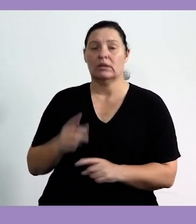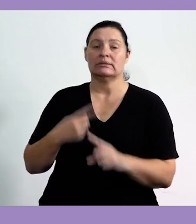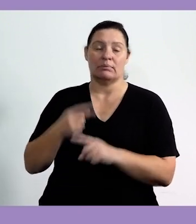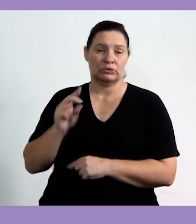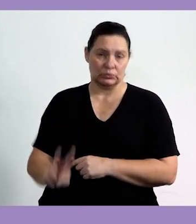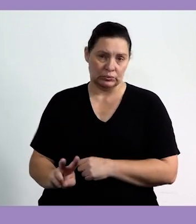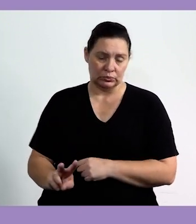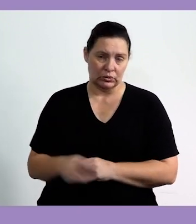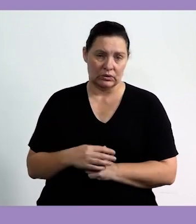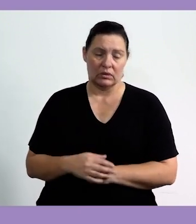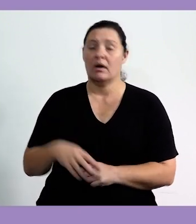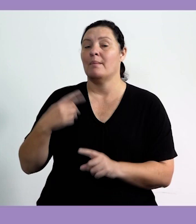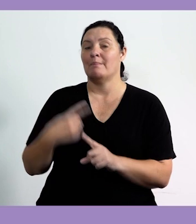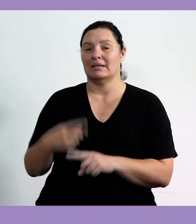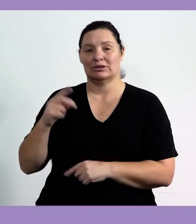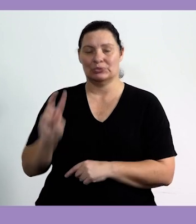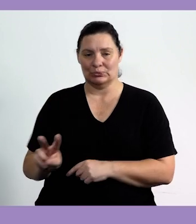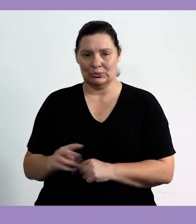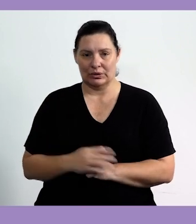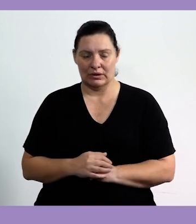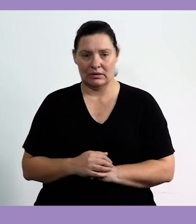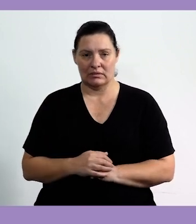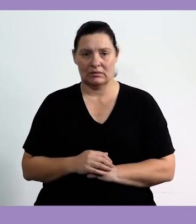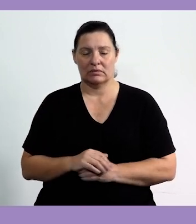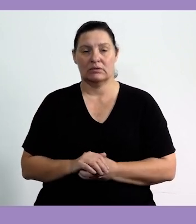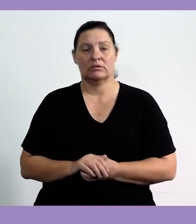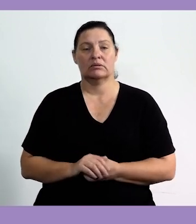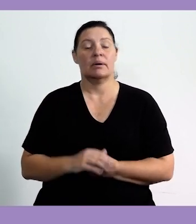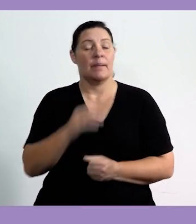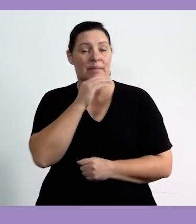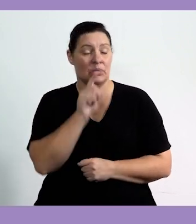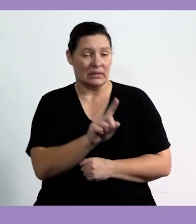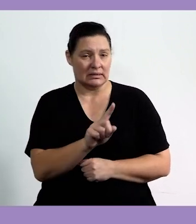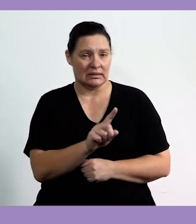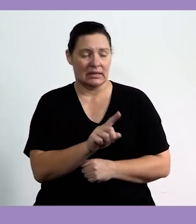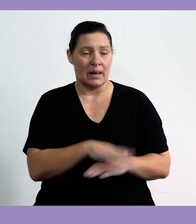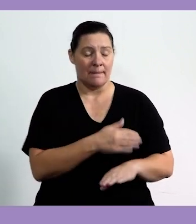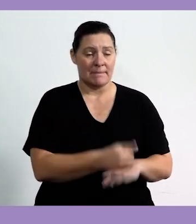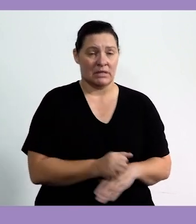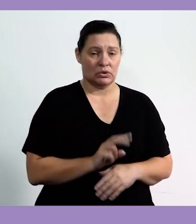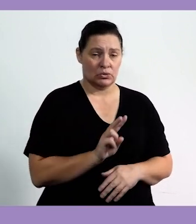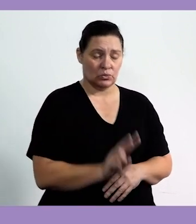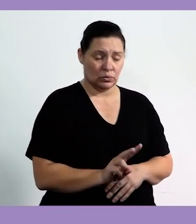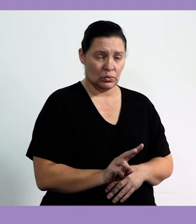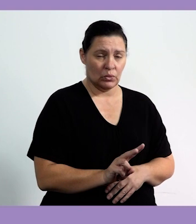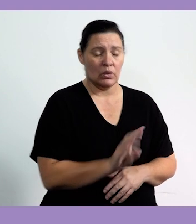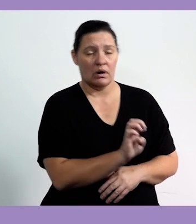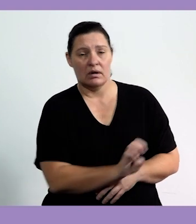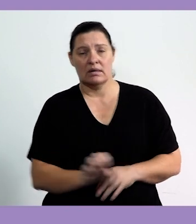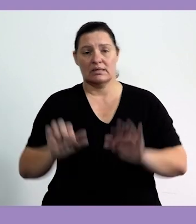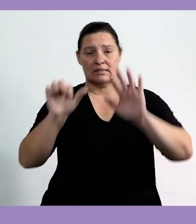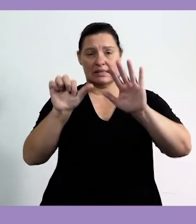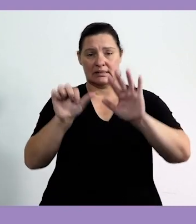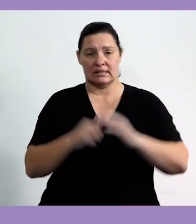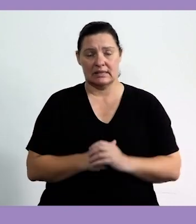2 multiplied by 2 and multiplied by 2. This will give us 2 raised to the